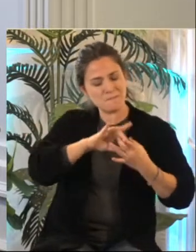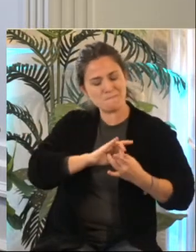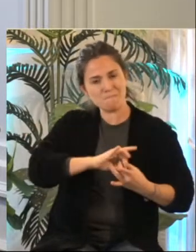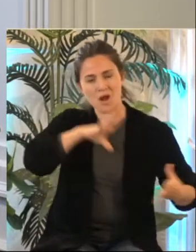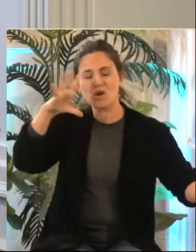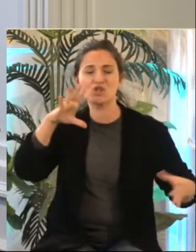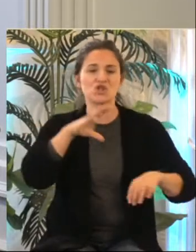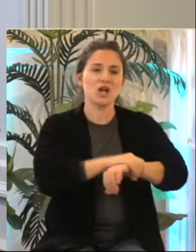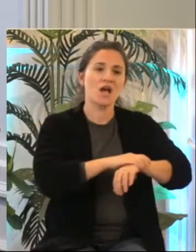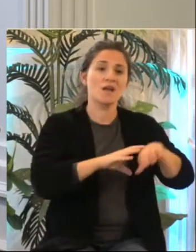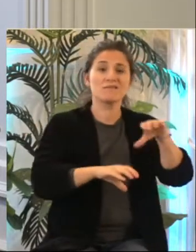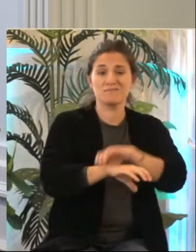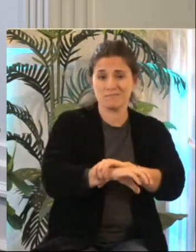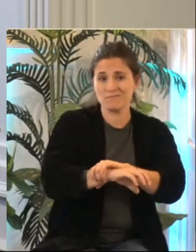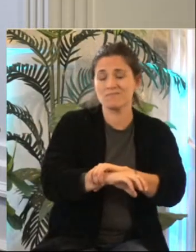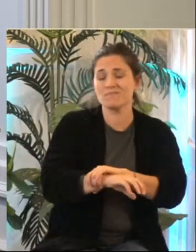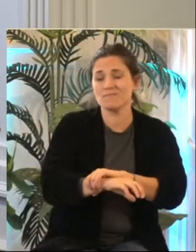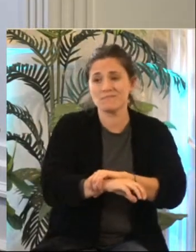me.